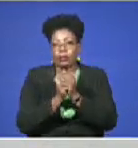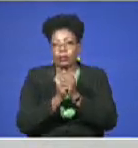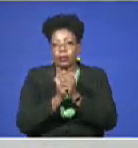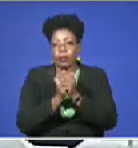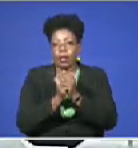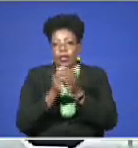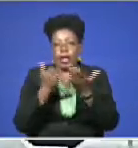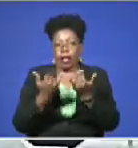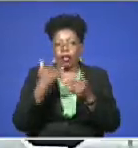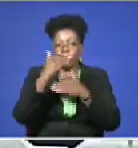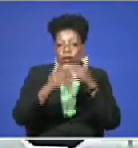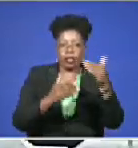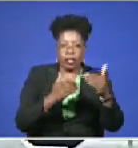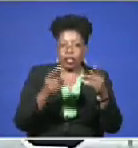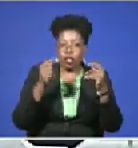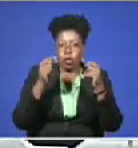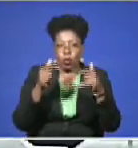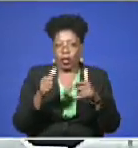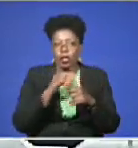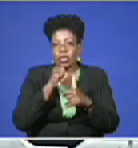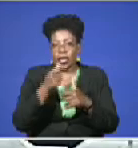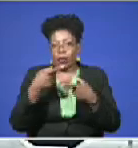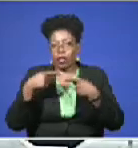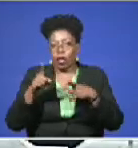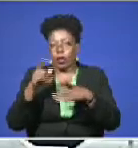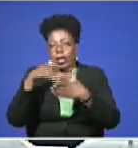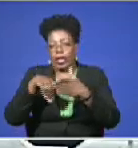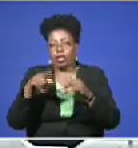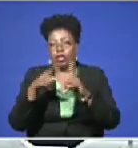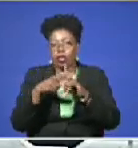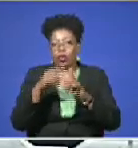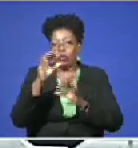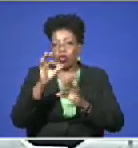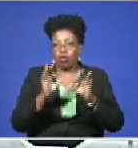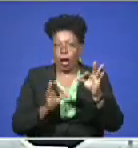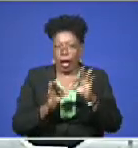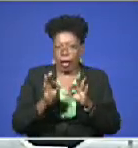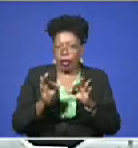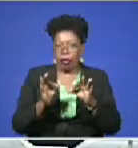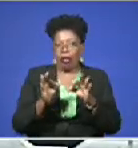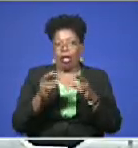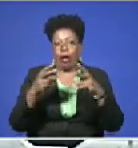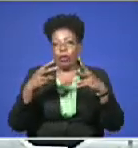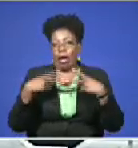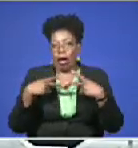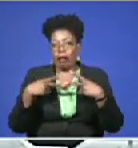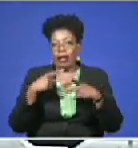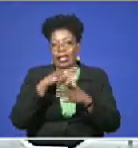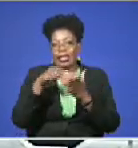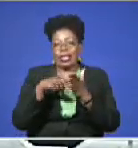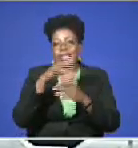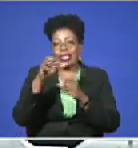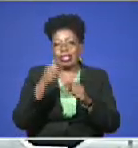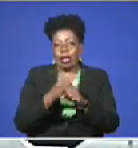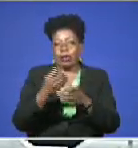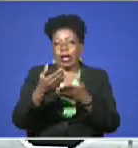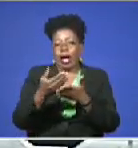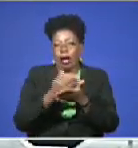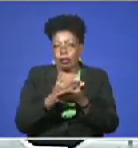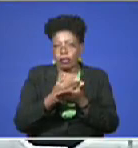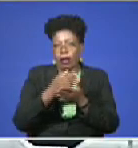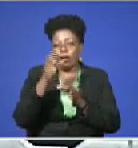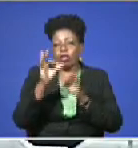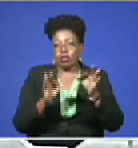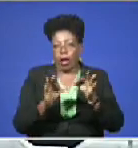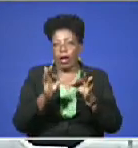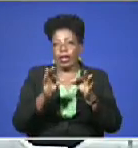quick. Not saying that we do not go into trial, and we have presently for this year, we have several trial matters that are now before